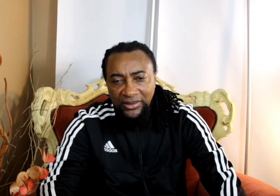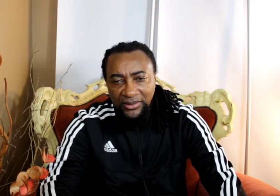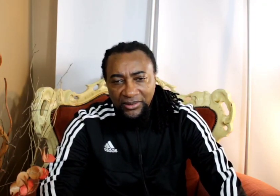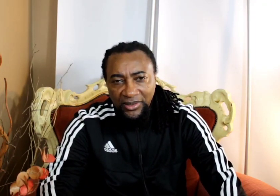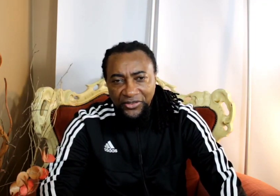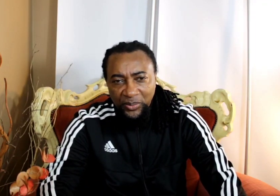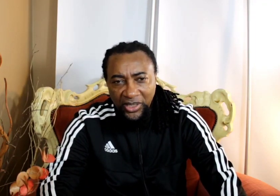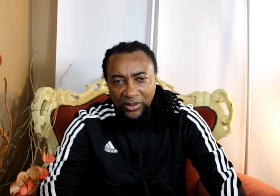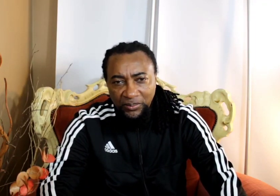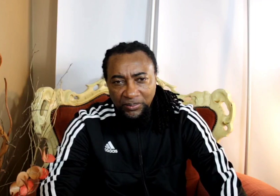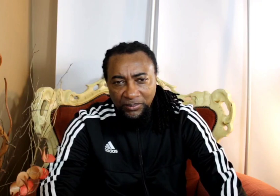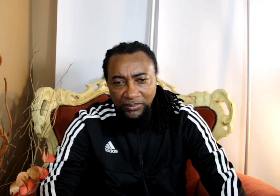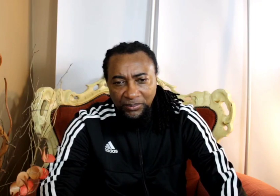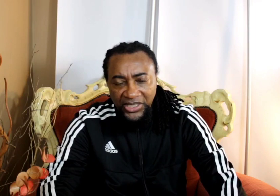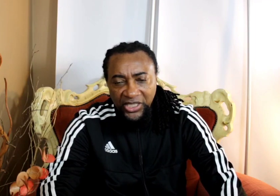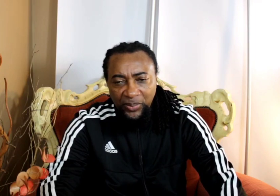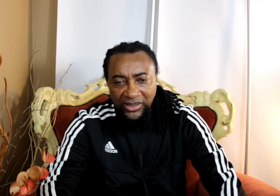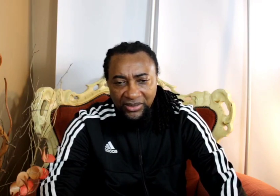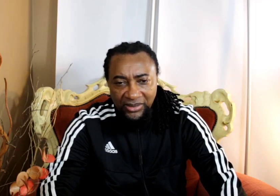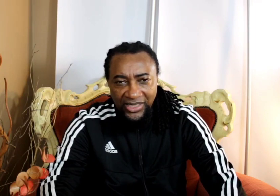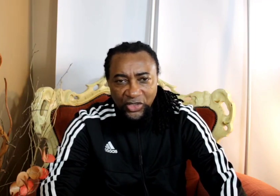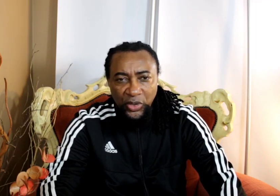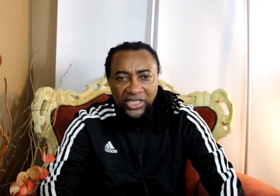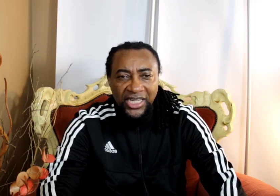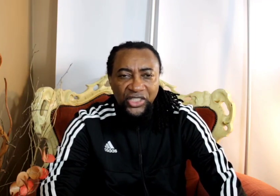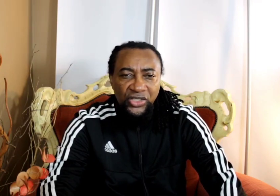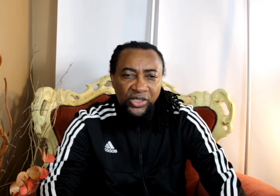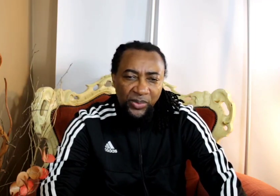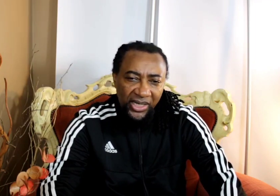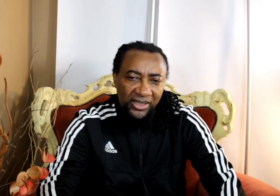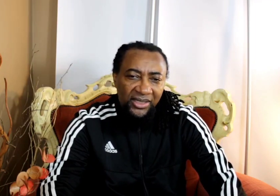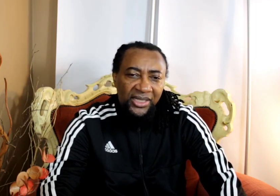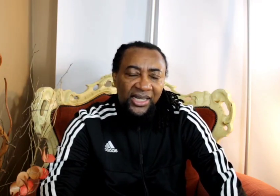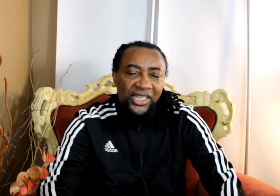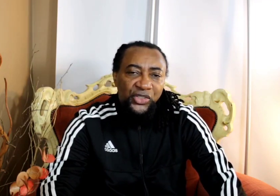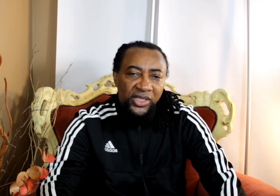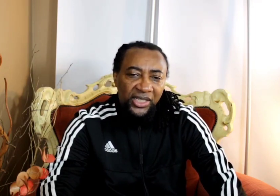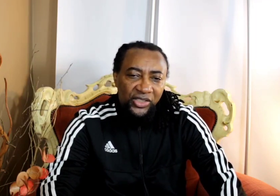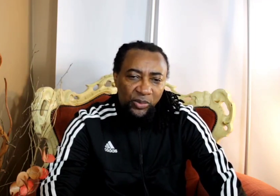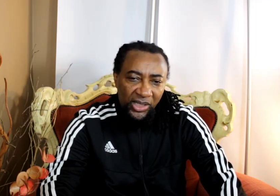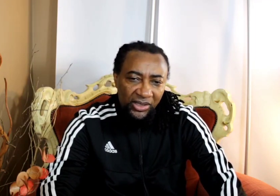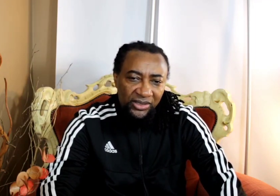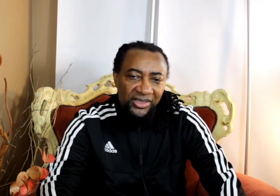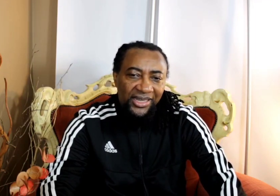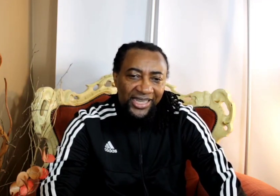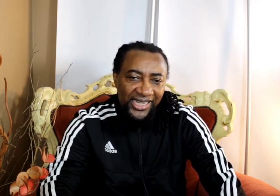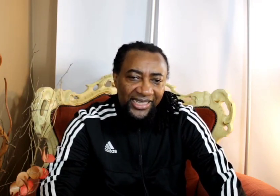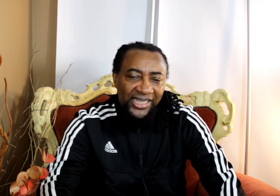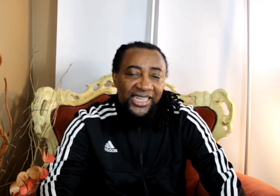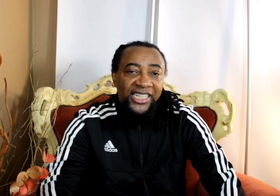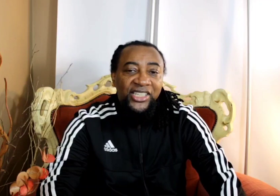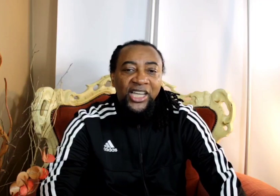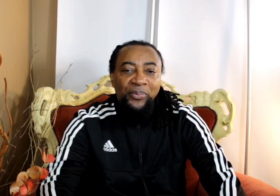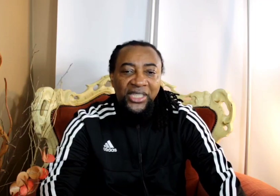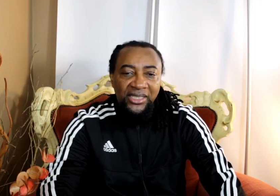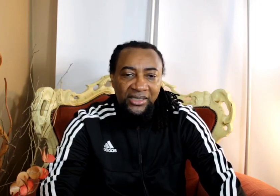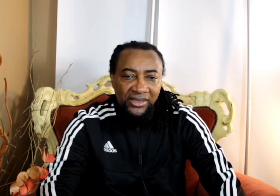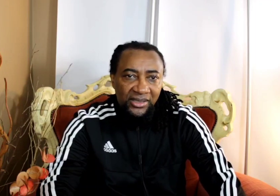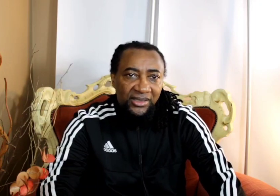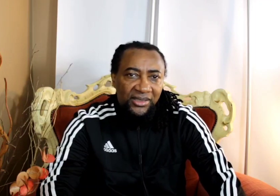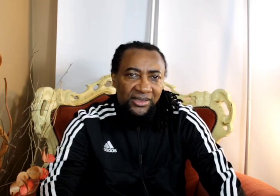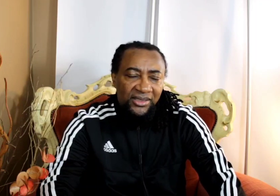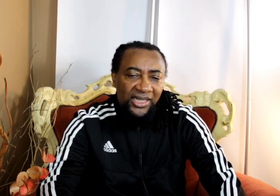Minister of Jamaica, PJ Patterson, has criticized Jamaica and Trinidad and Tobago's delay in